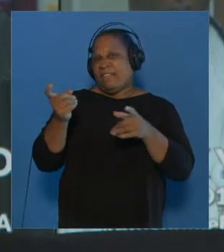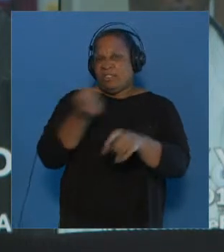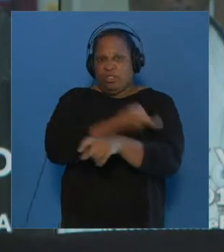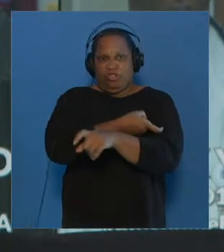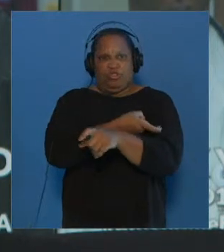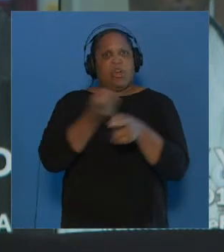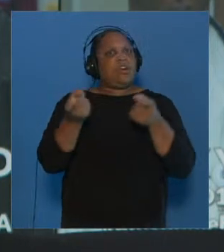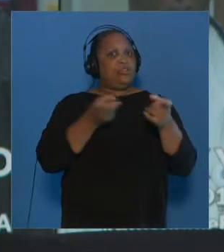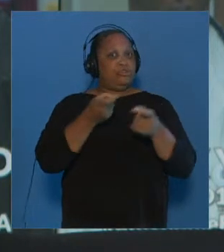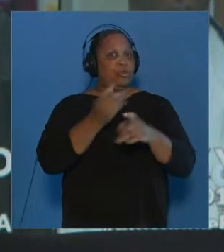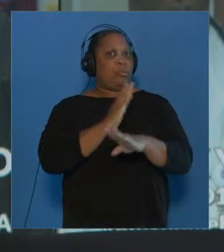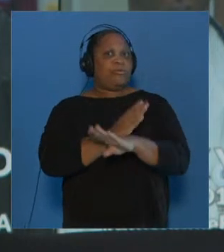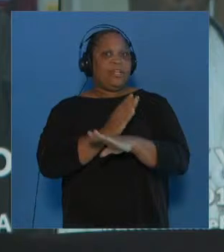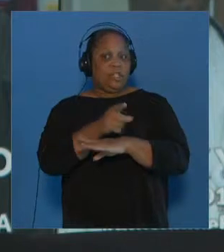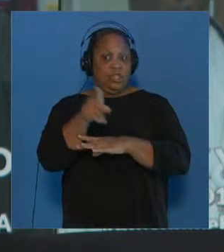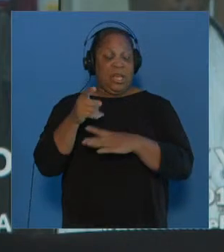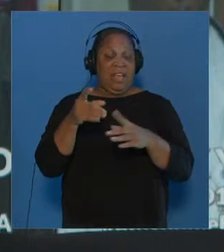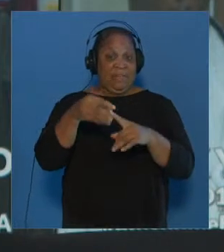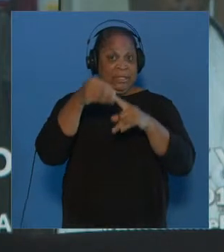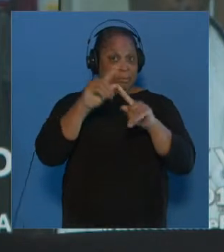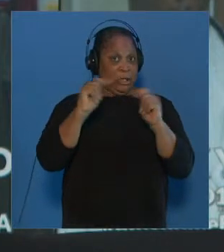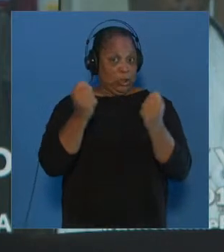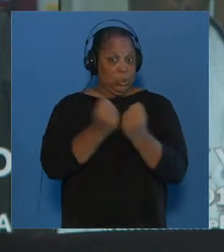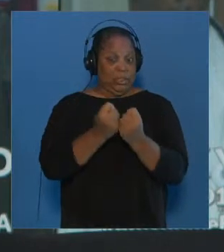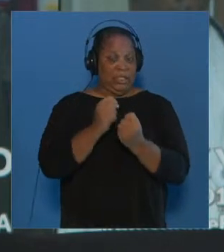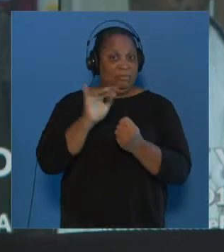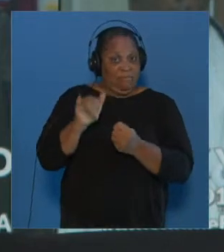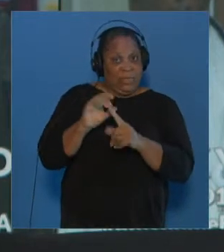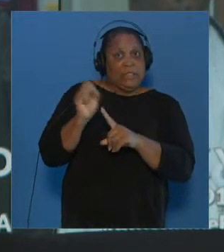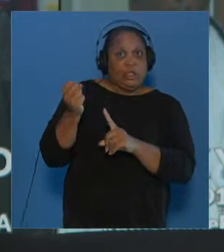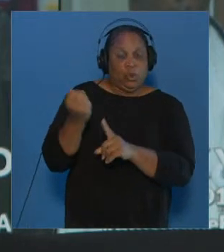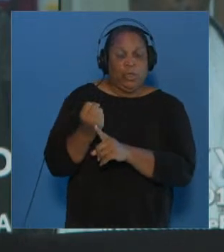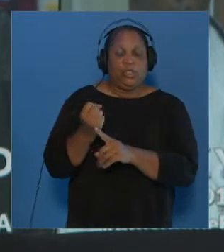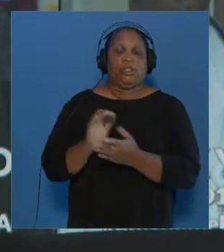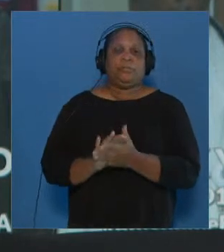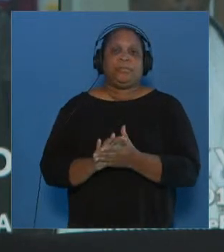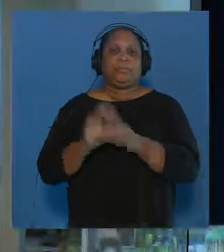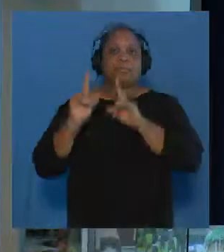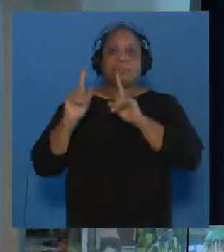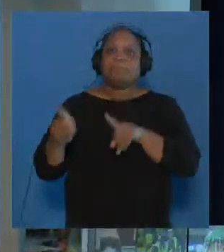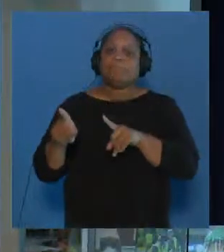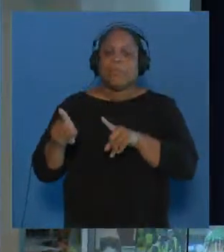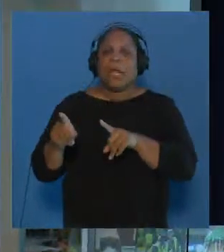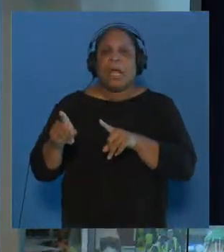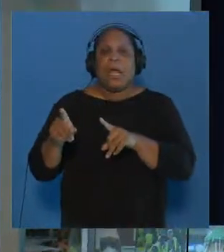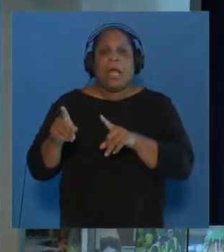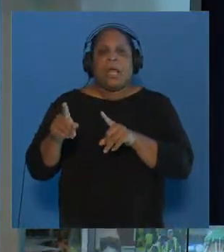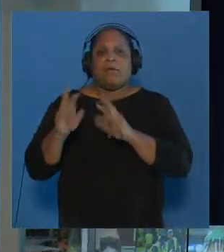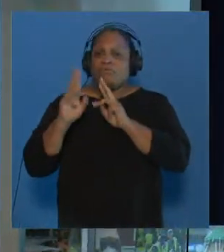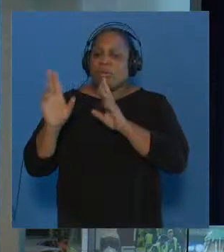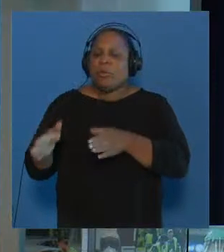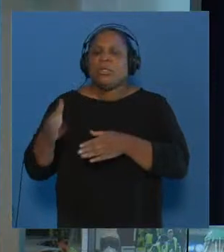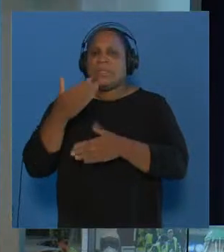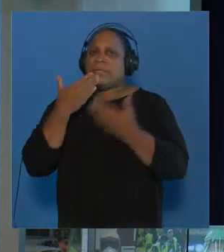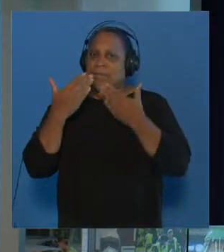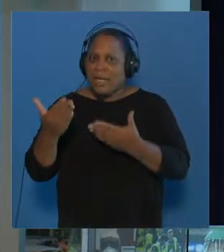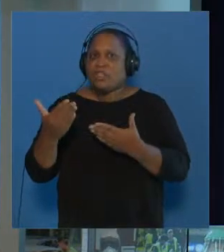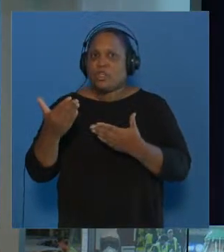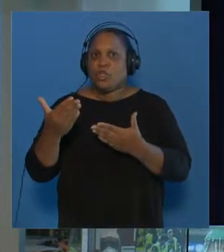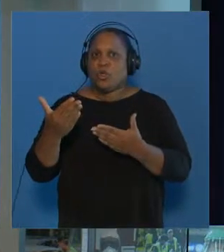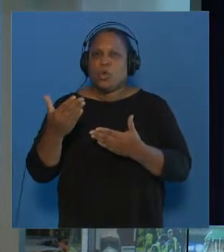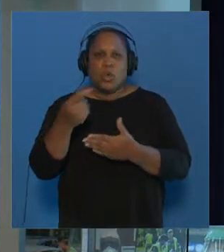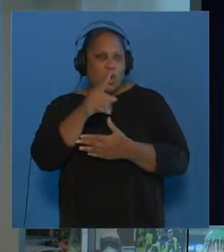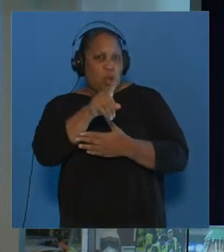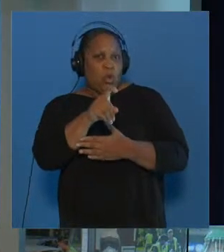a conversation, discussion with TNN on those matters. Thank you, sir. Minister of Health, is there any updates for